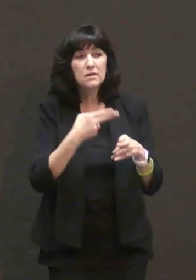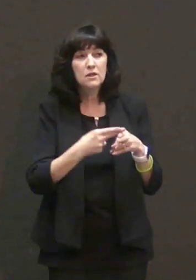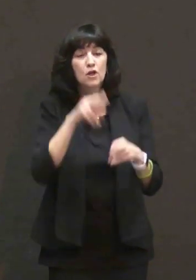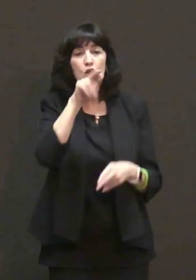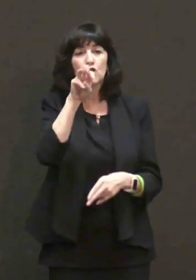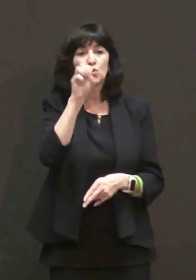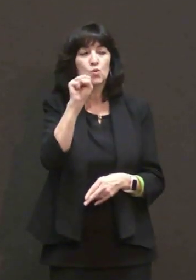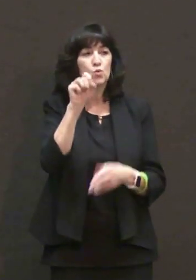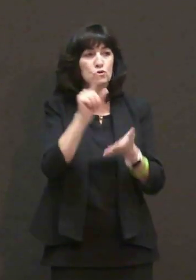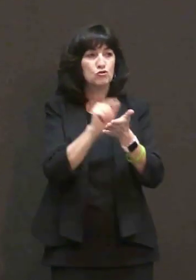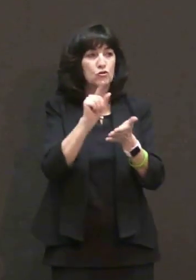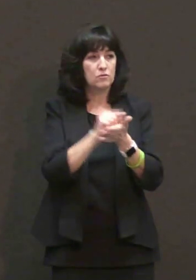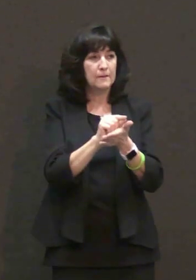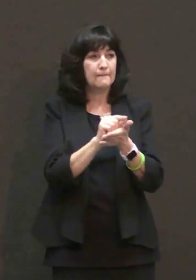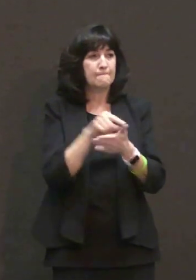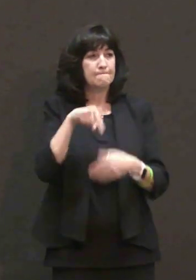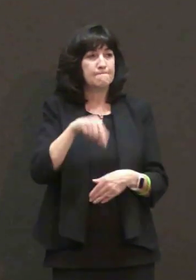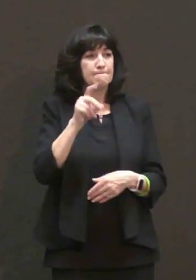Journal.